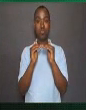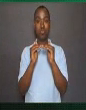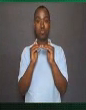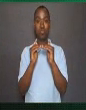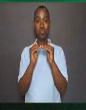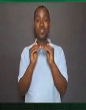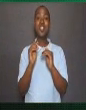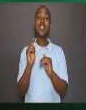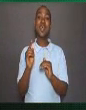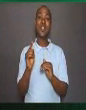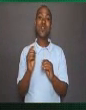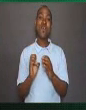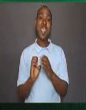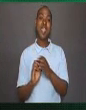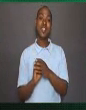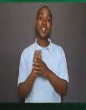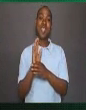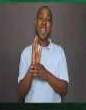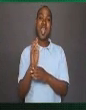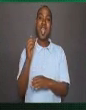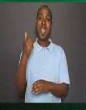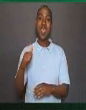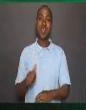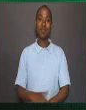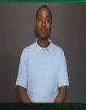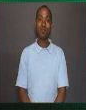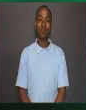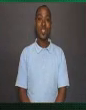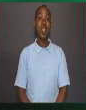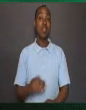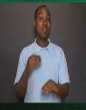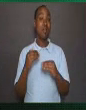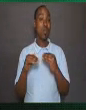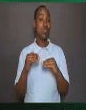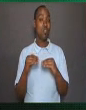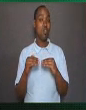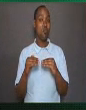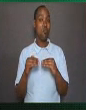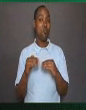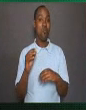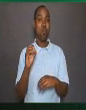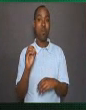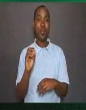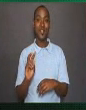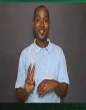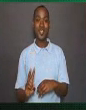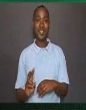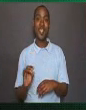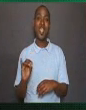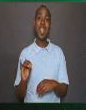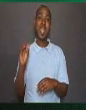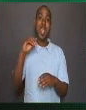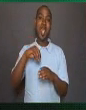of exhaled air. The amount of oxygen in